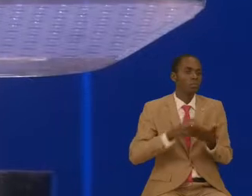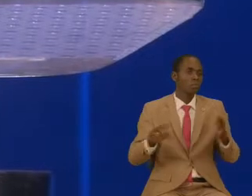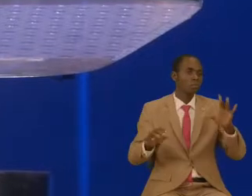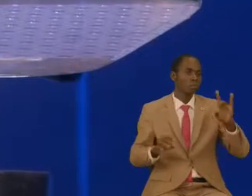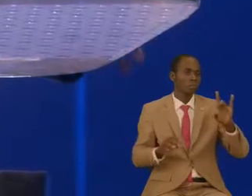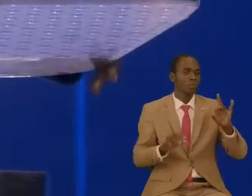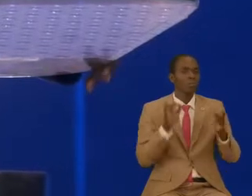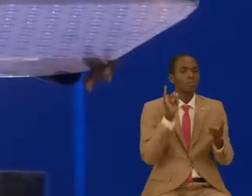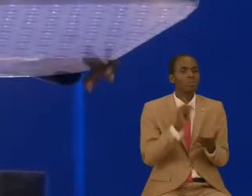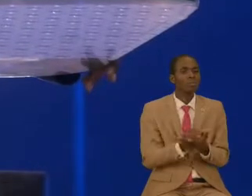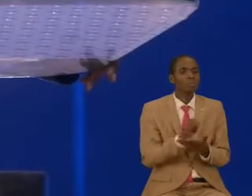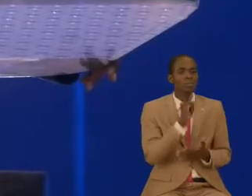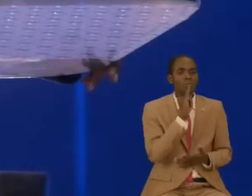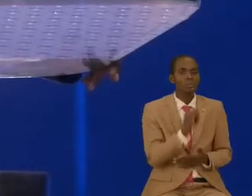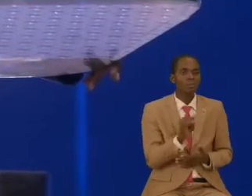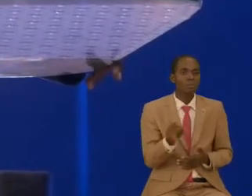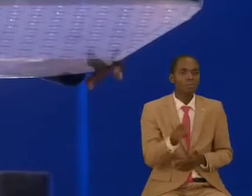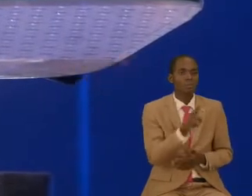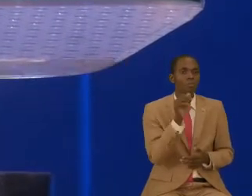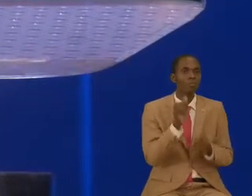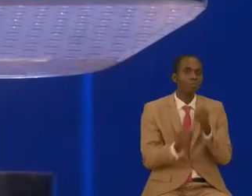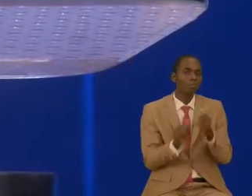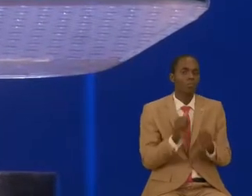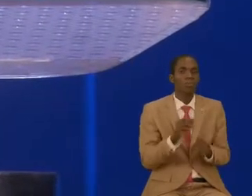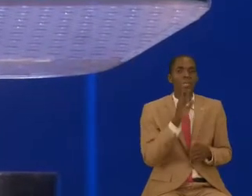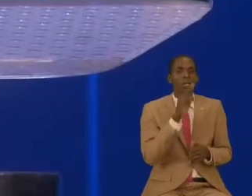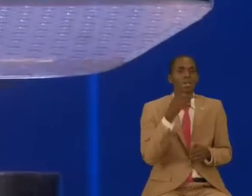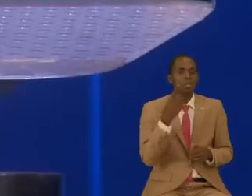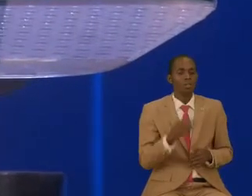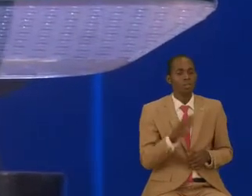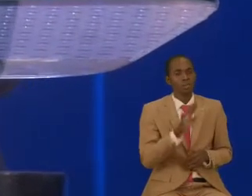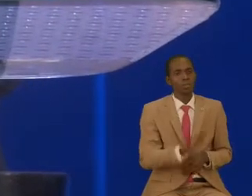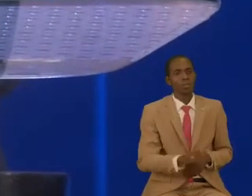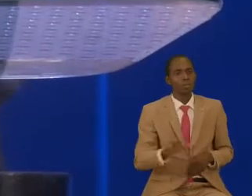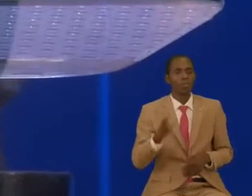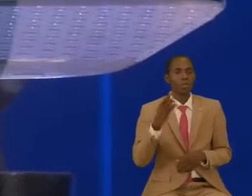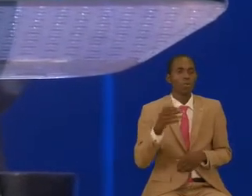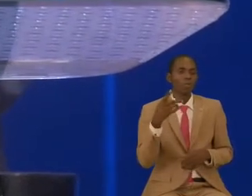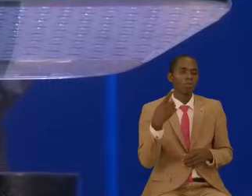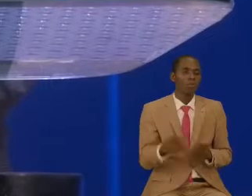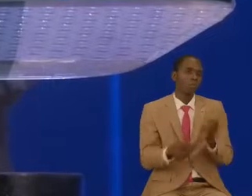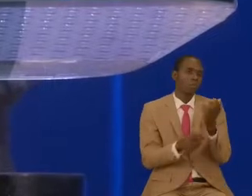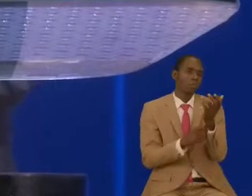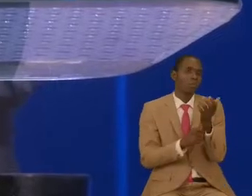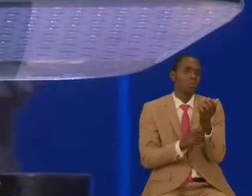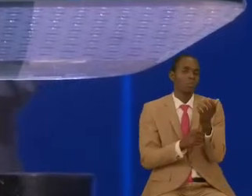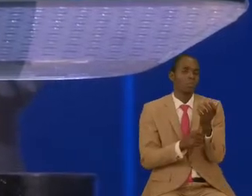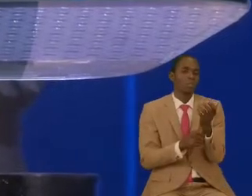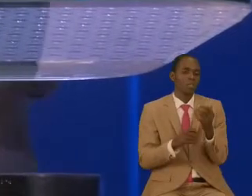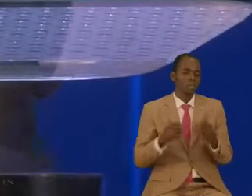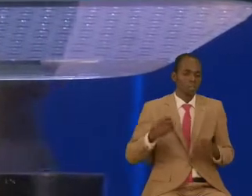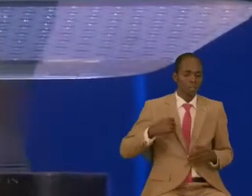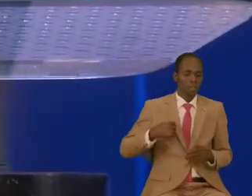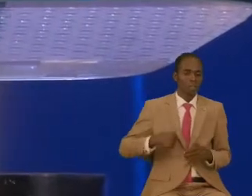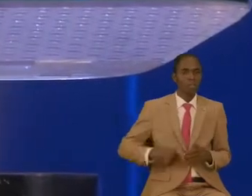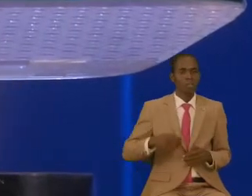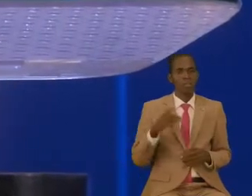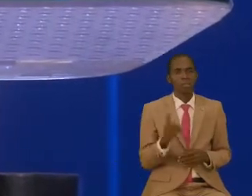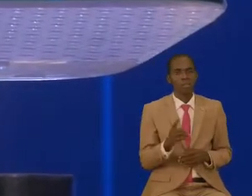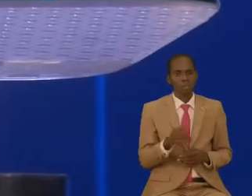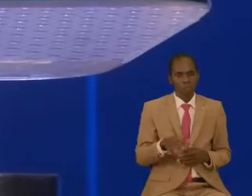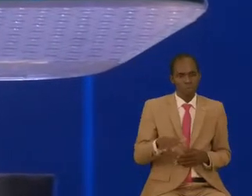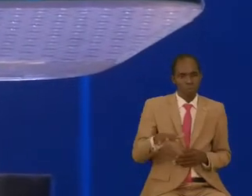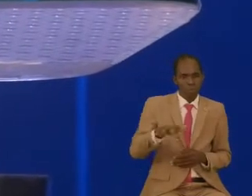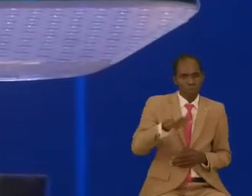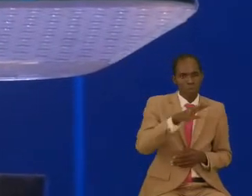is, they which are the children of the flesh, circumcised, these